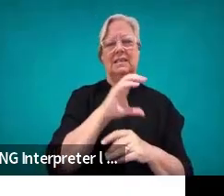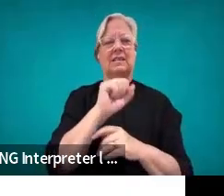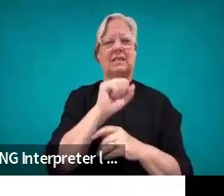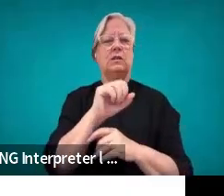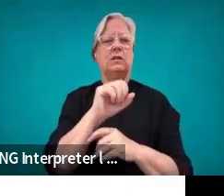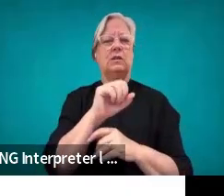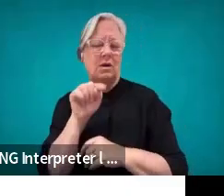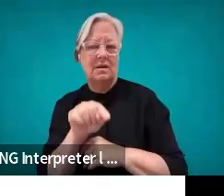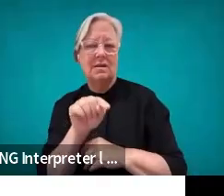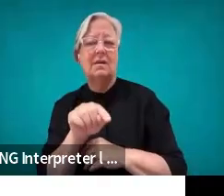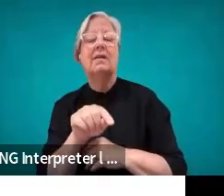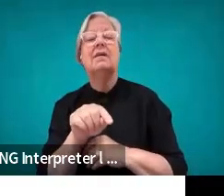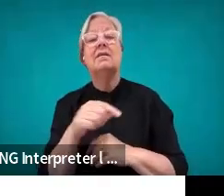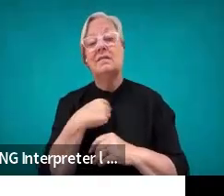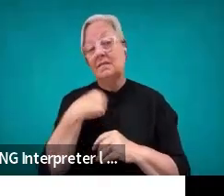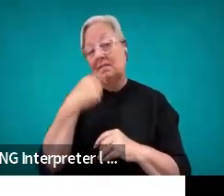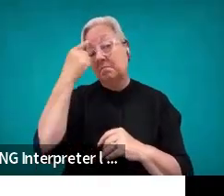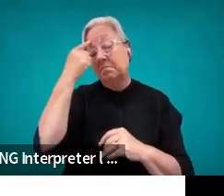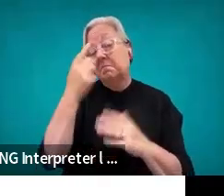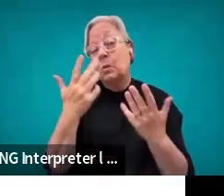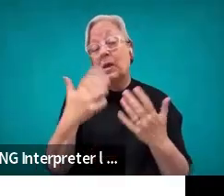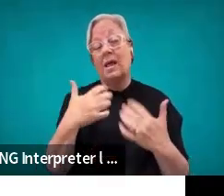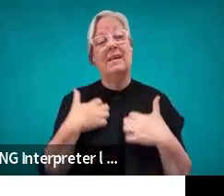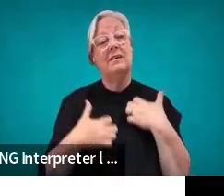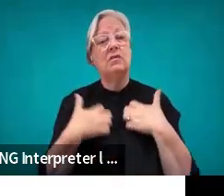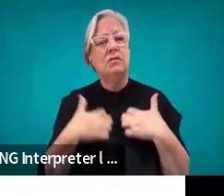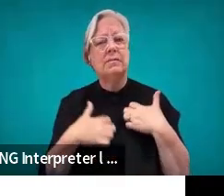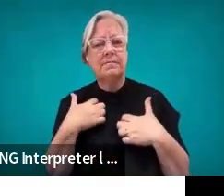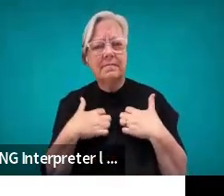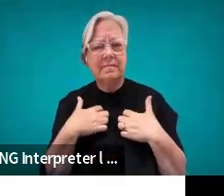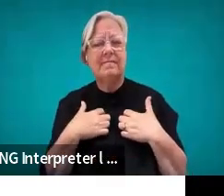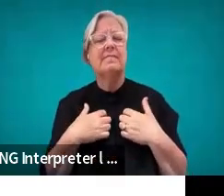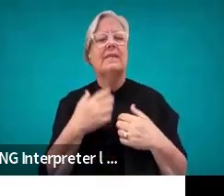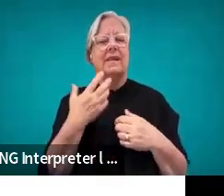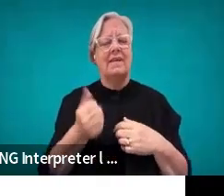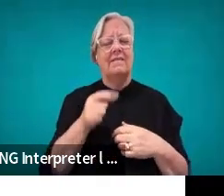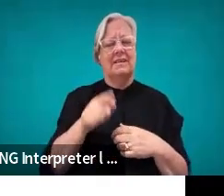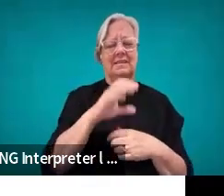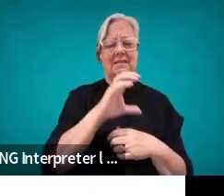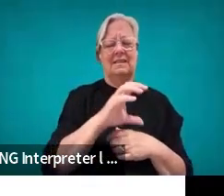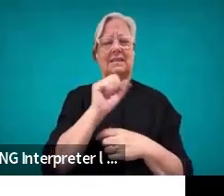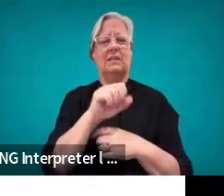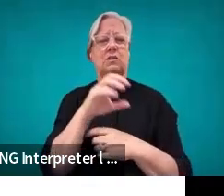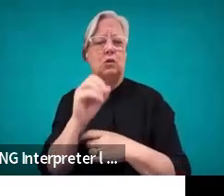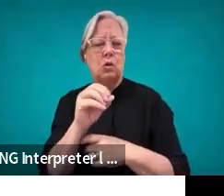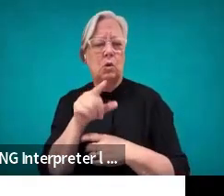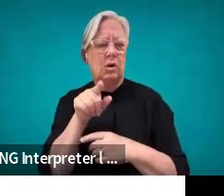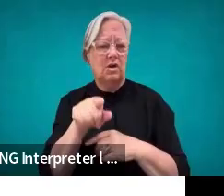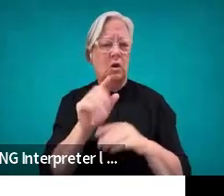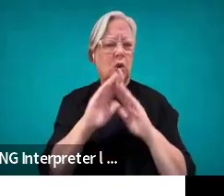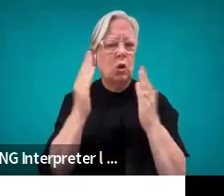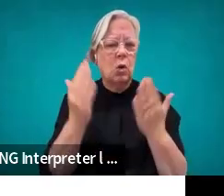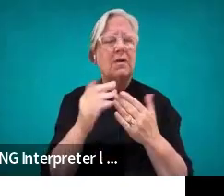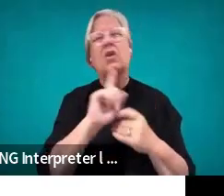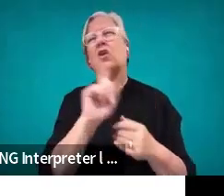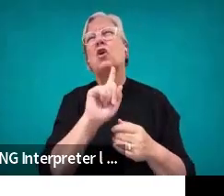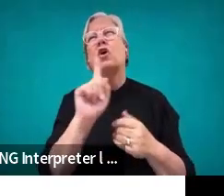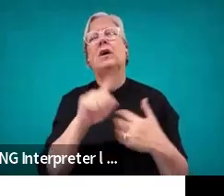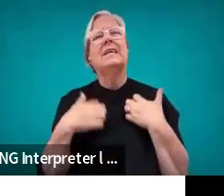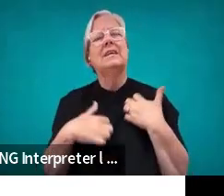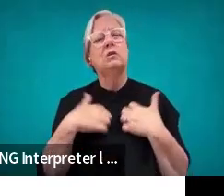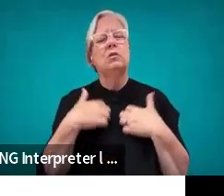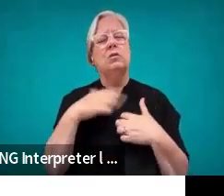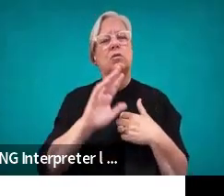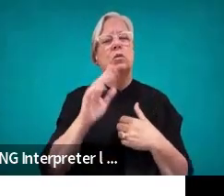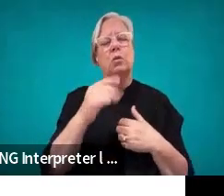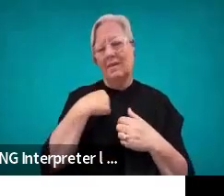what we thought would be interesting for us to do as the Civil Society Global Reference Group, actually not interesting, but we thought it was needed